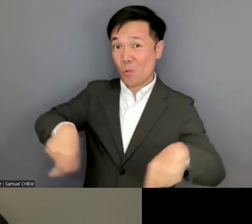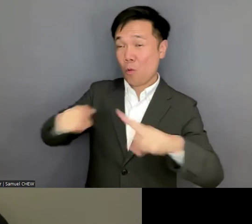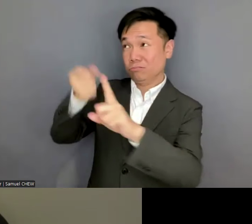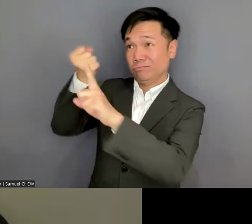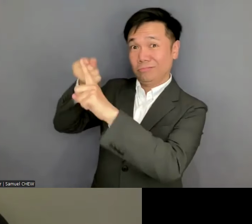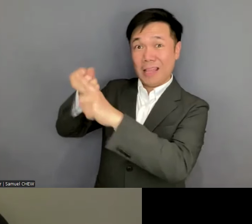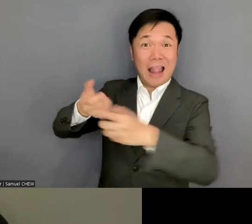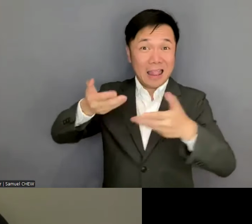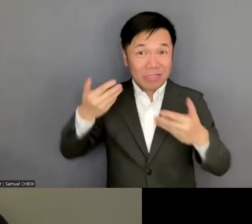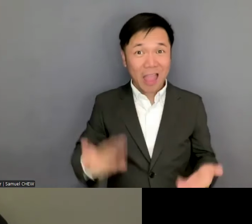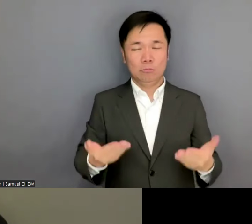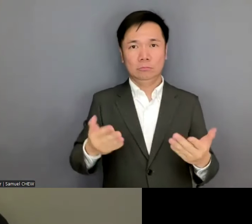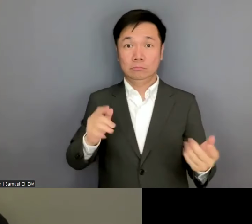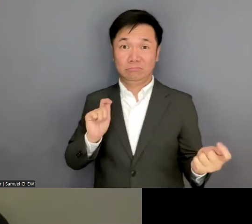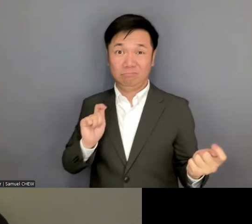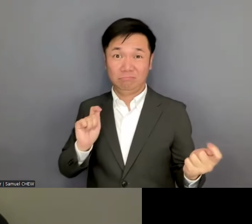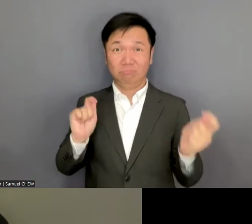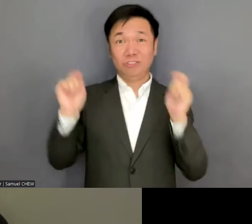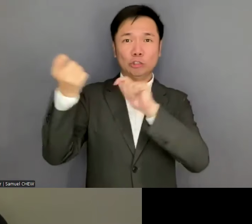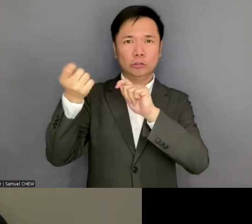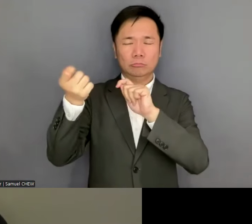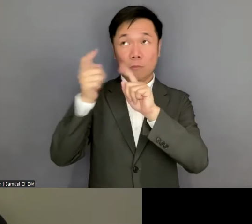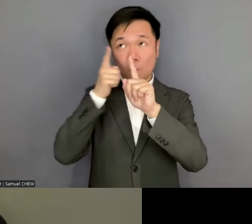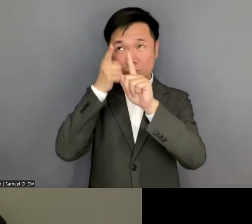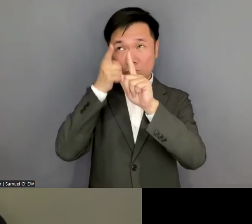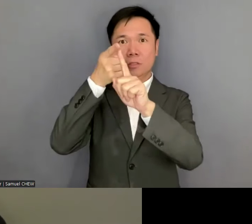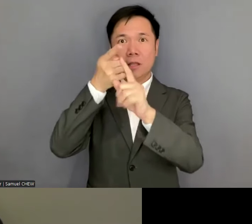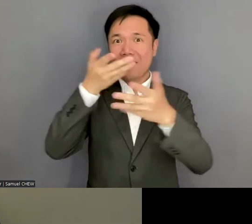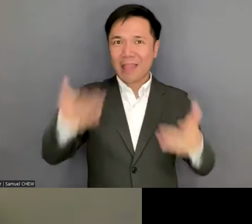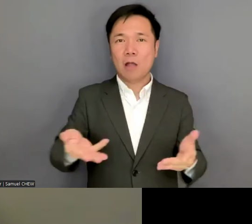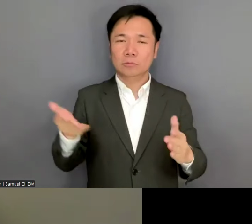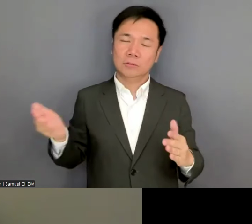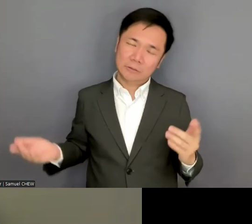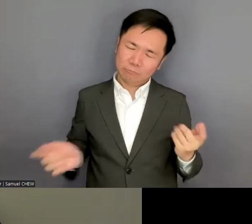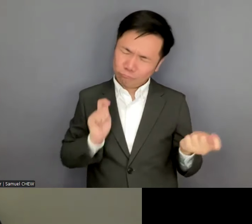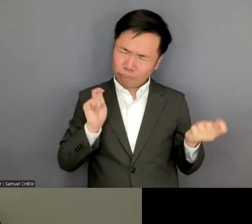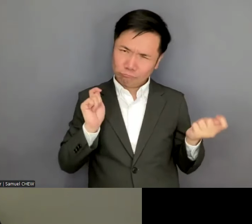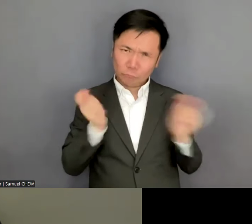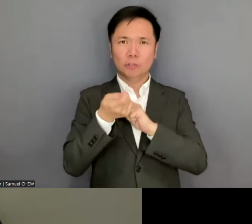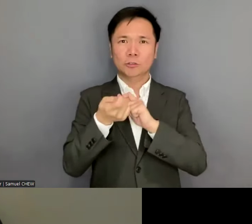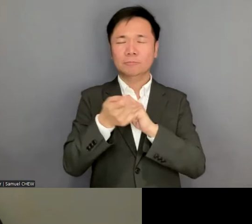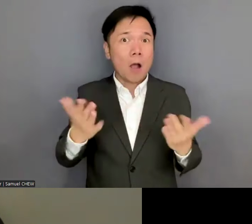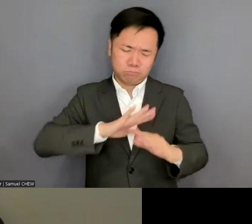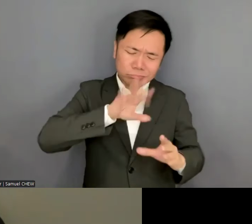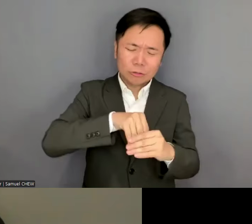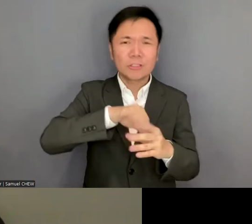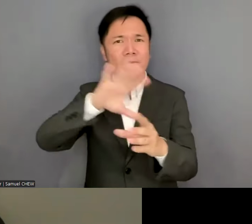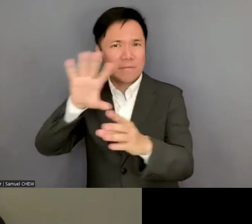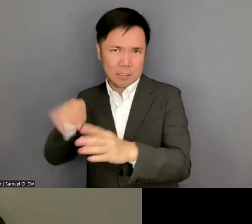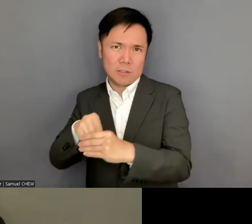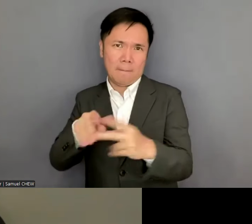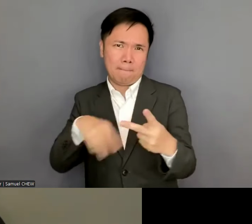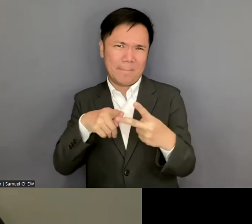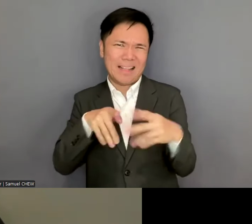to change the future. This is the specific time to definitely think about inclusive